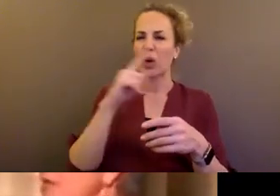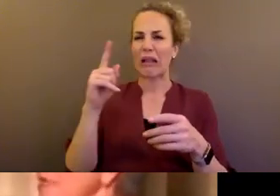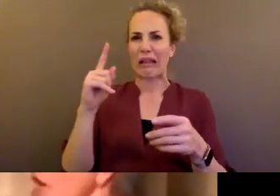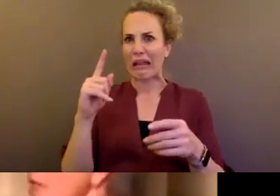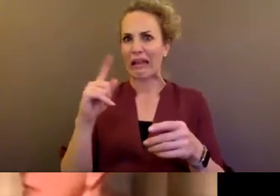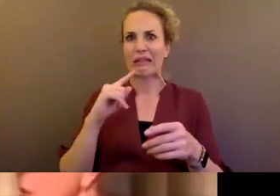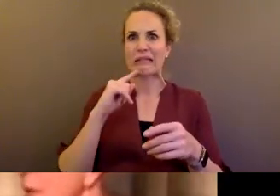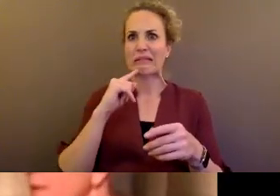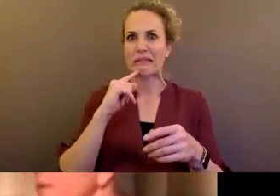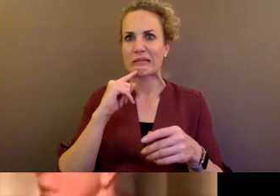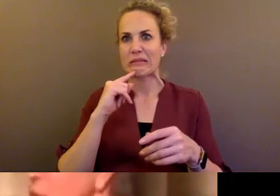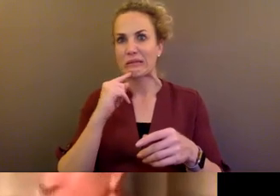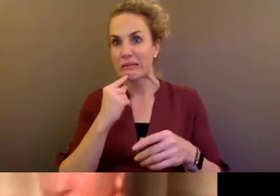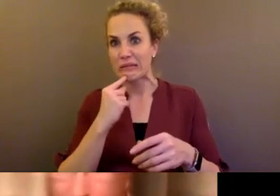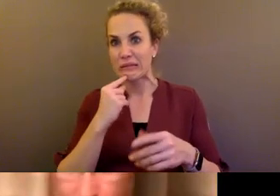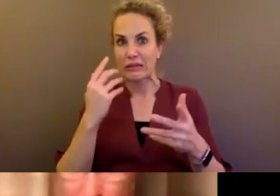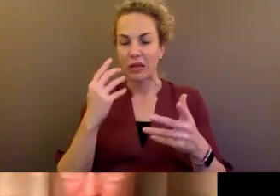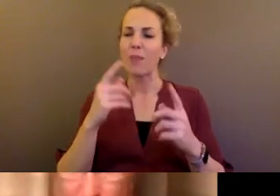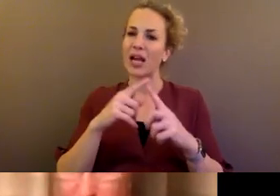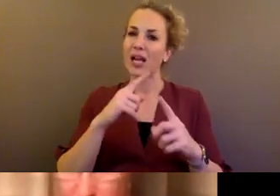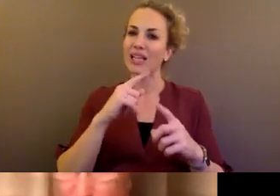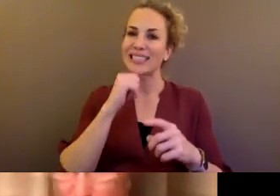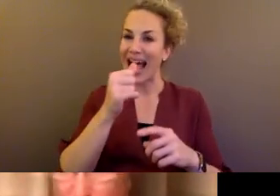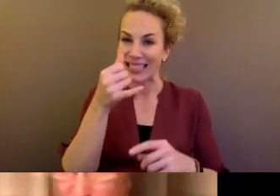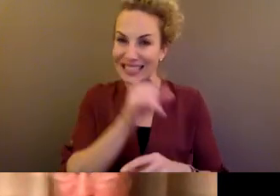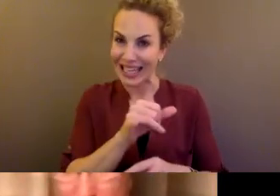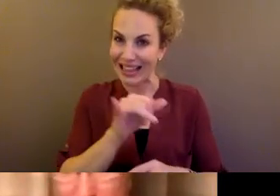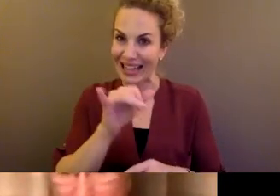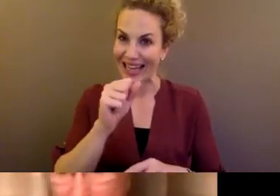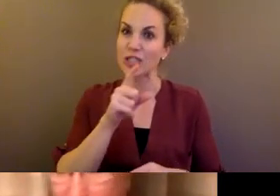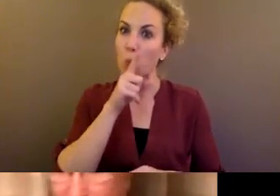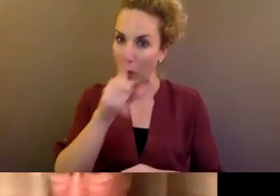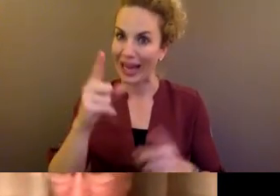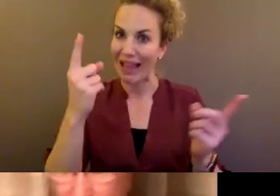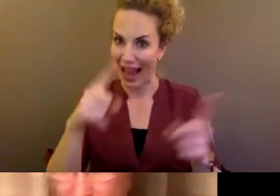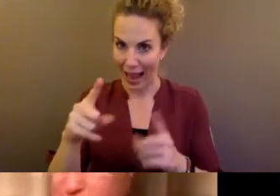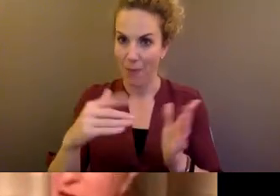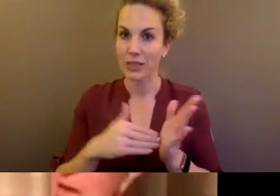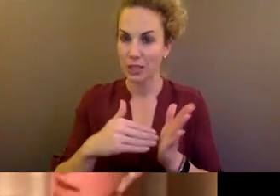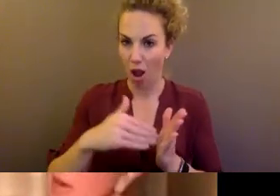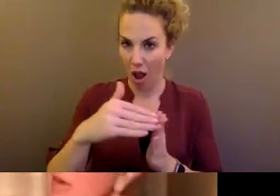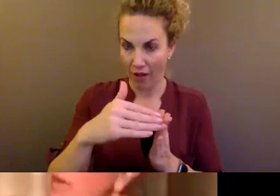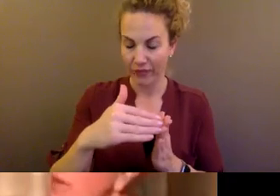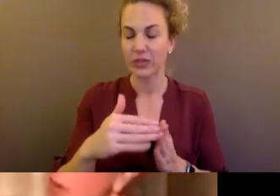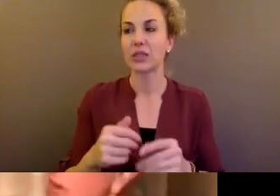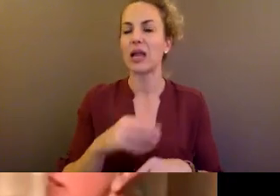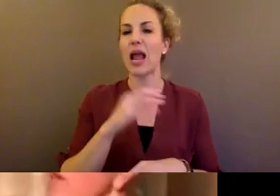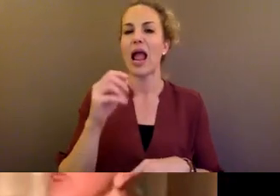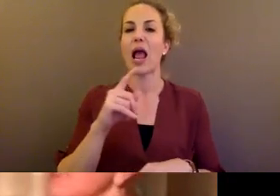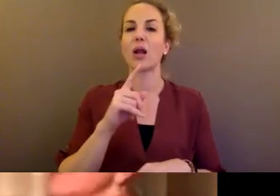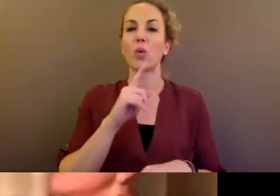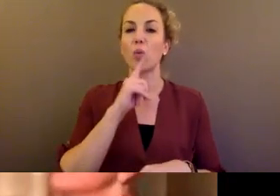silly. It is not silly. Mm-hmm. That's real. So it happens often. And